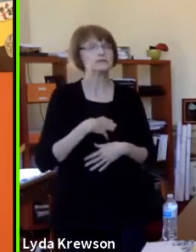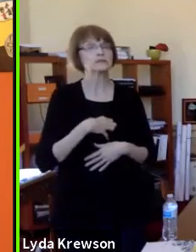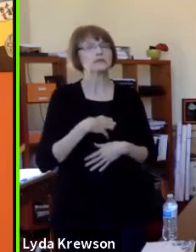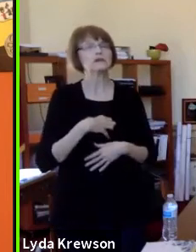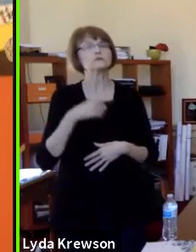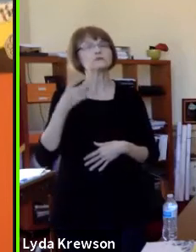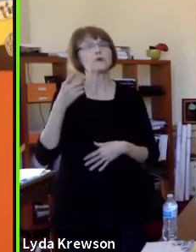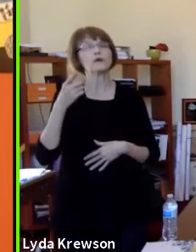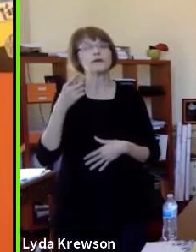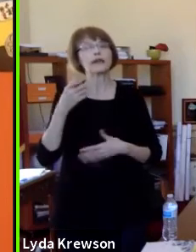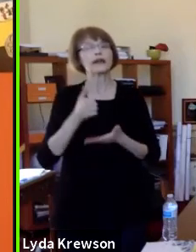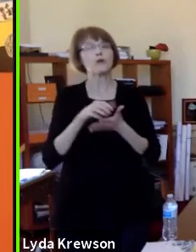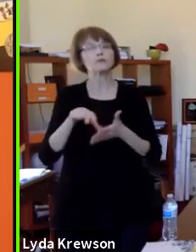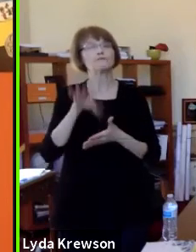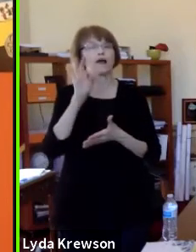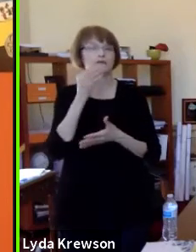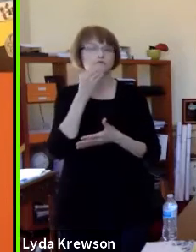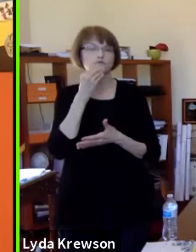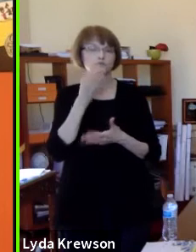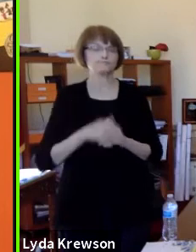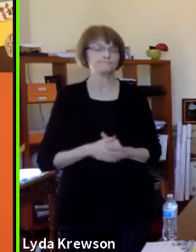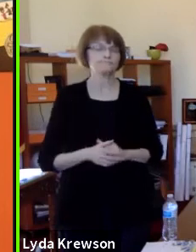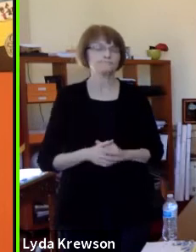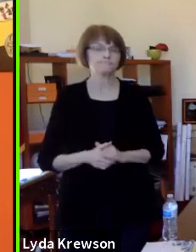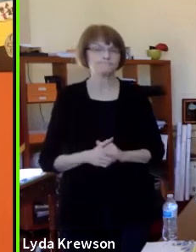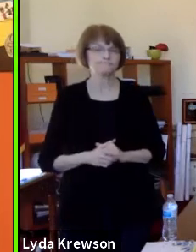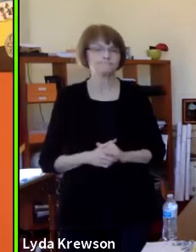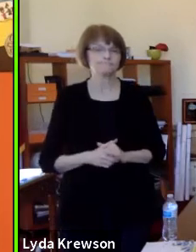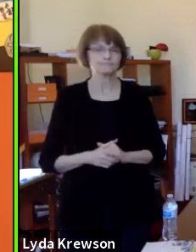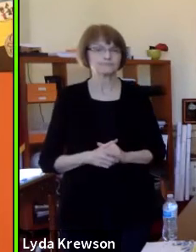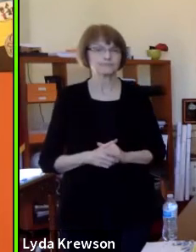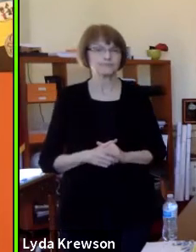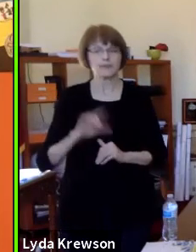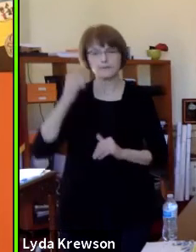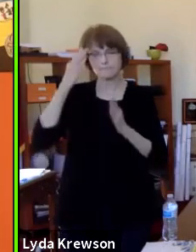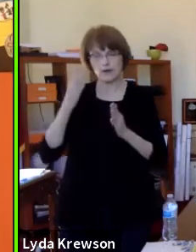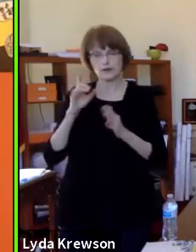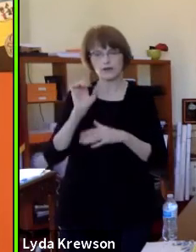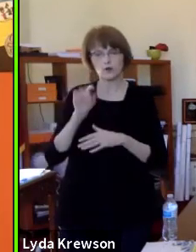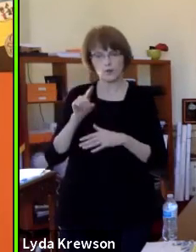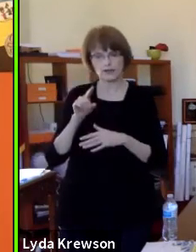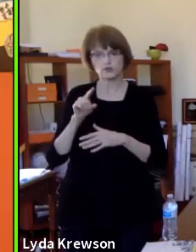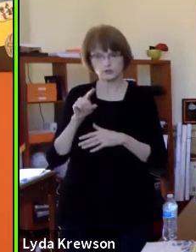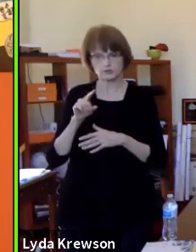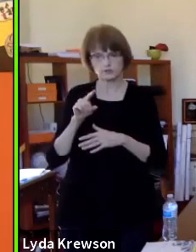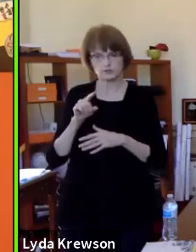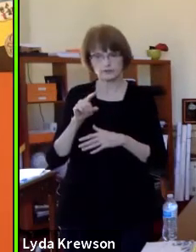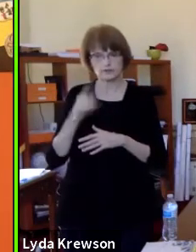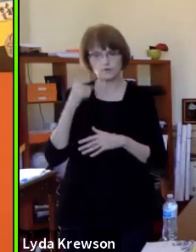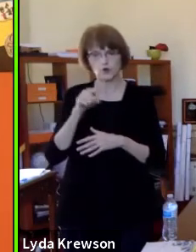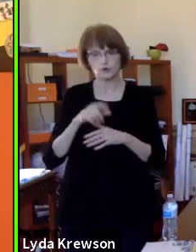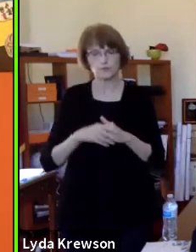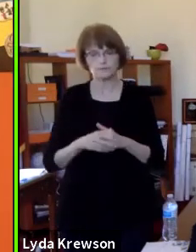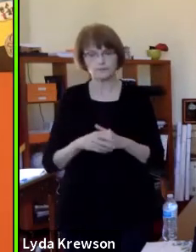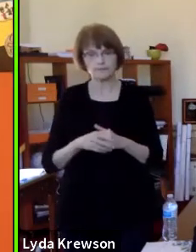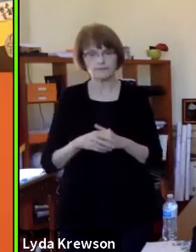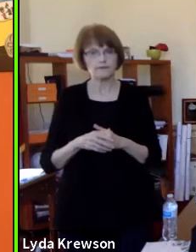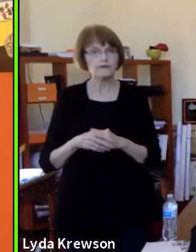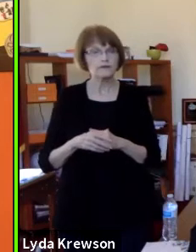you find ways to get food. There you go. Mayor, here is a question for you from